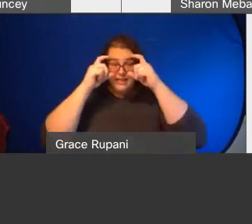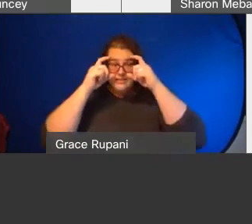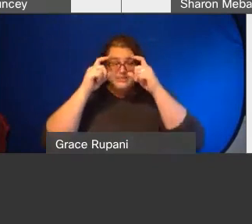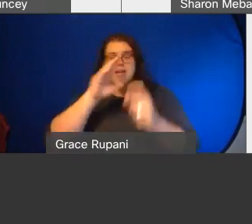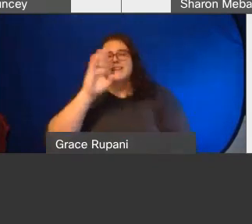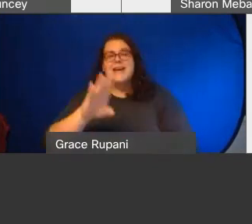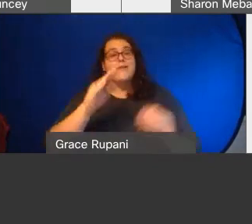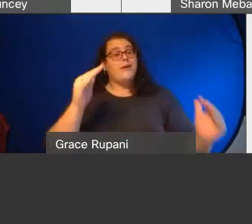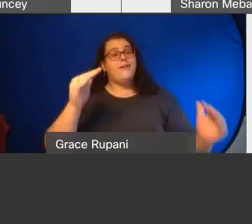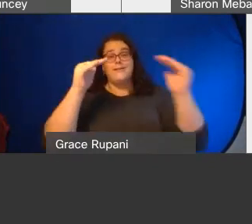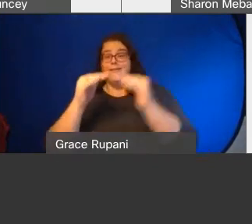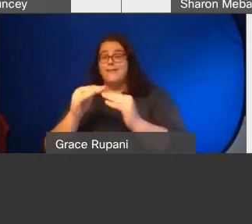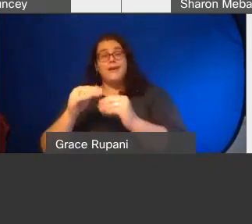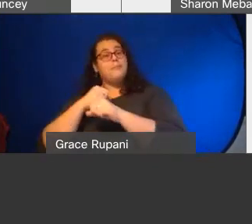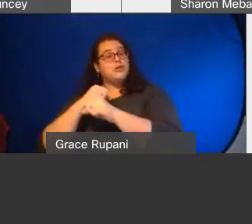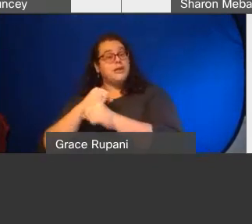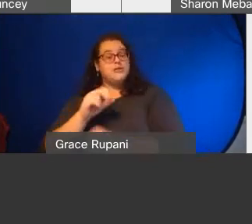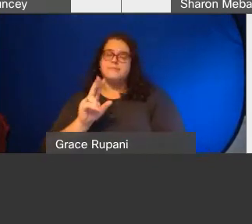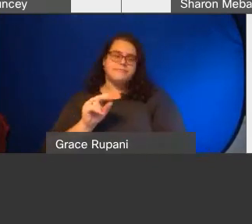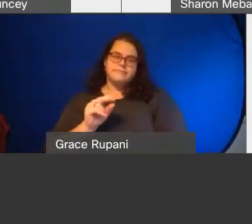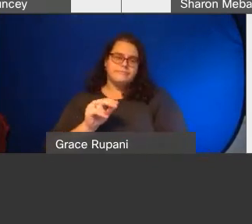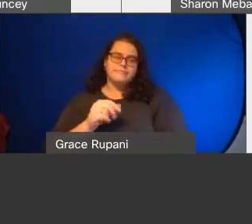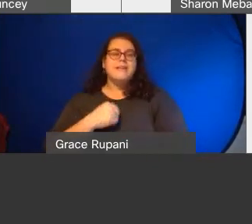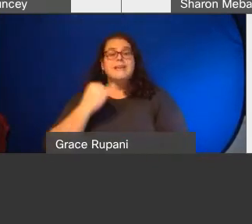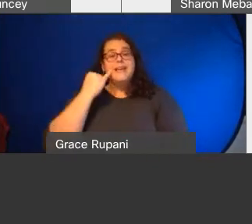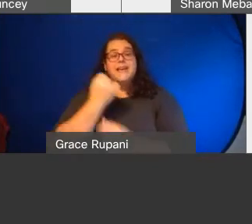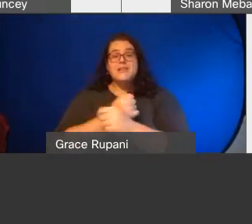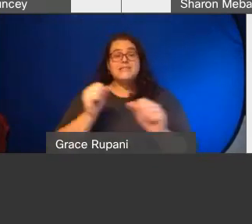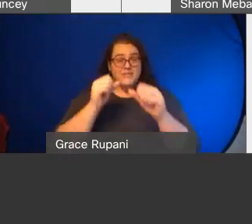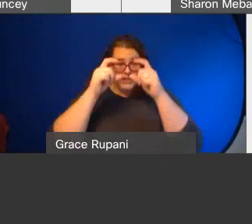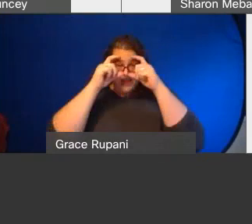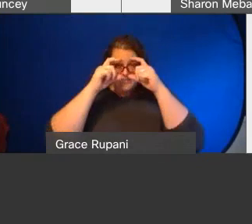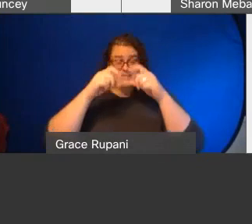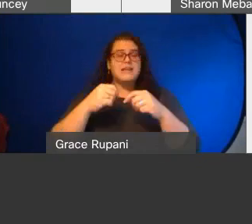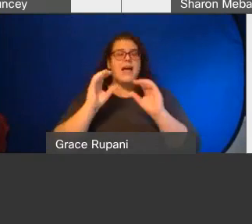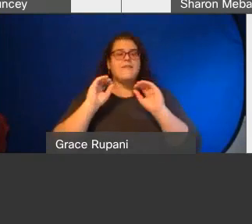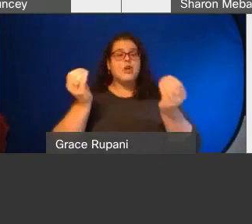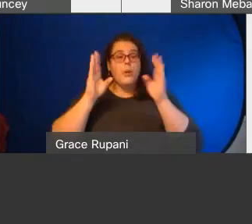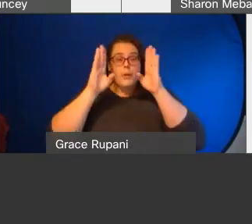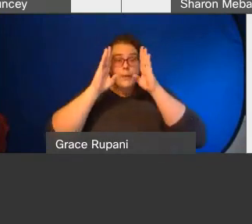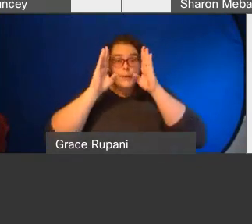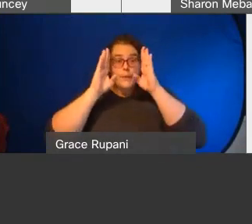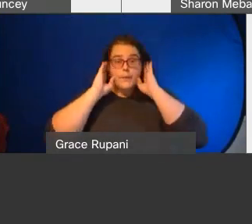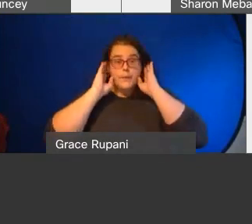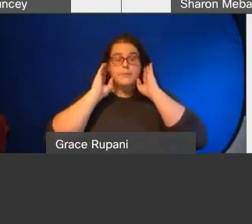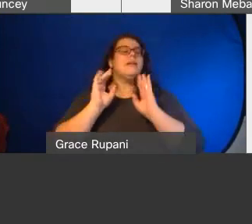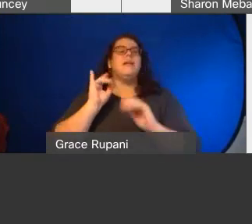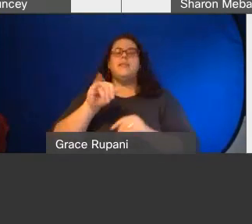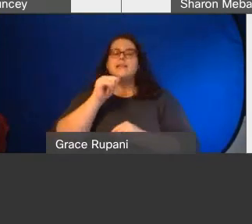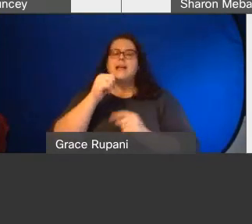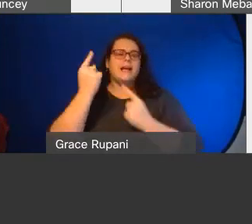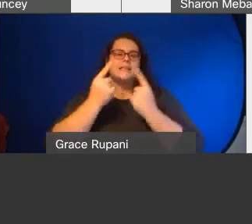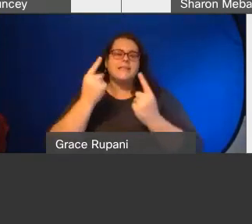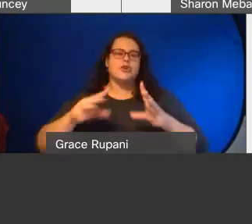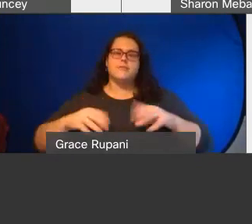protection. Safety glasses that do not cover the sides of the eyes are not considered eye protection under any crisis capacity or any capacity.